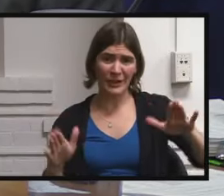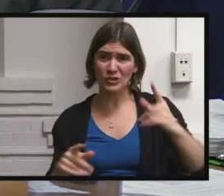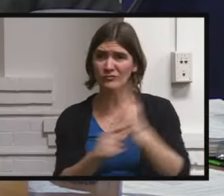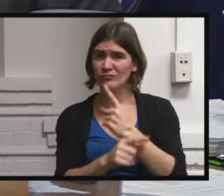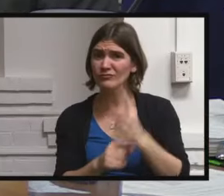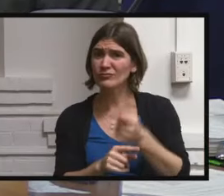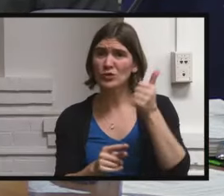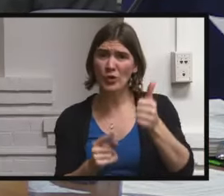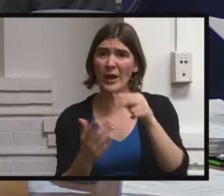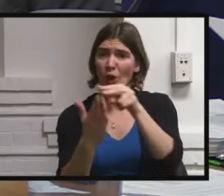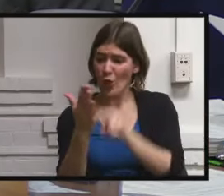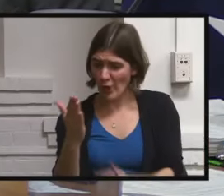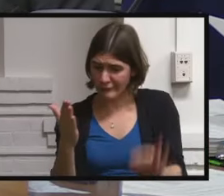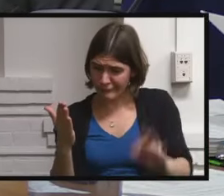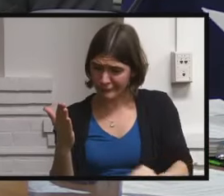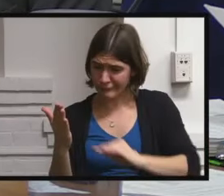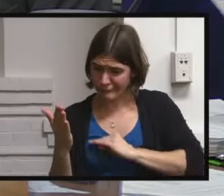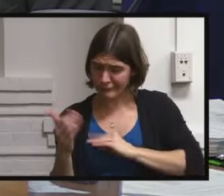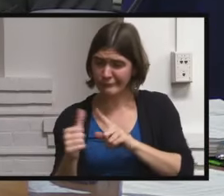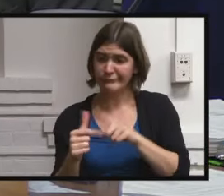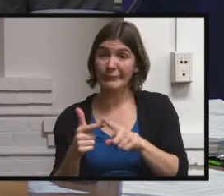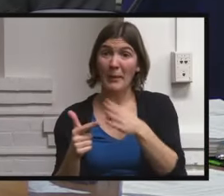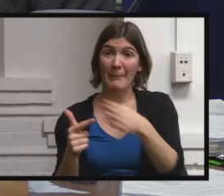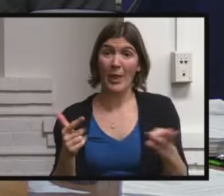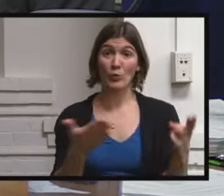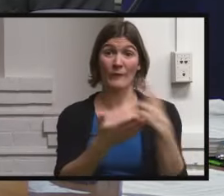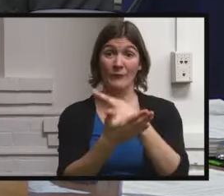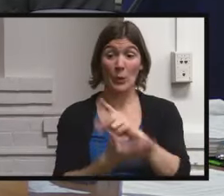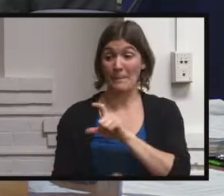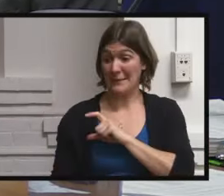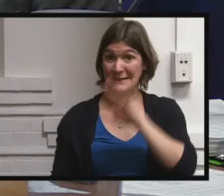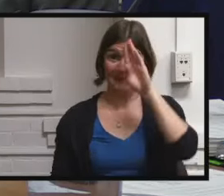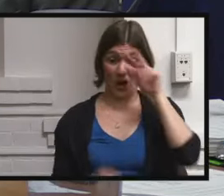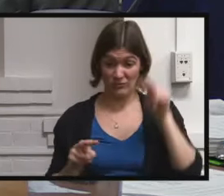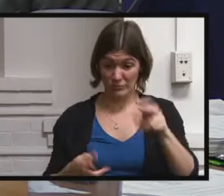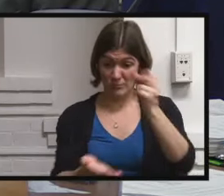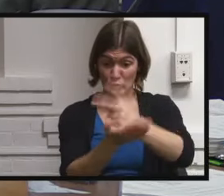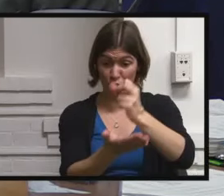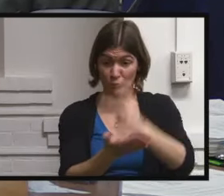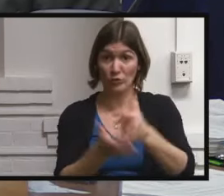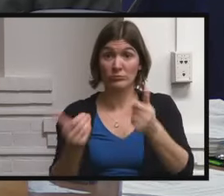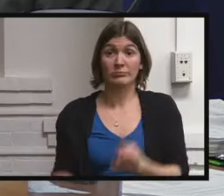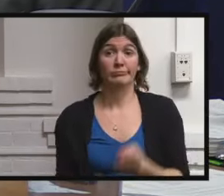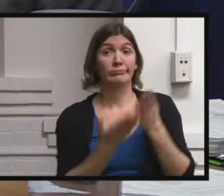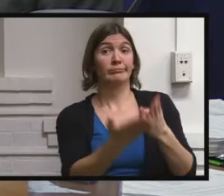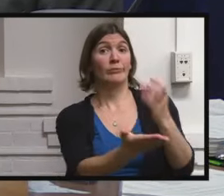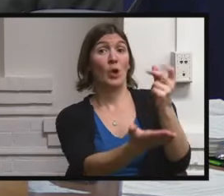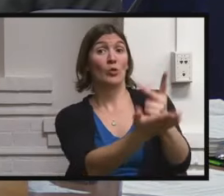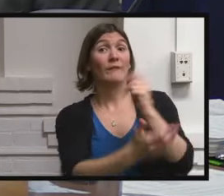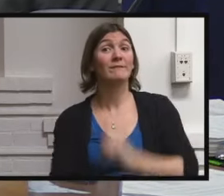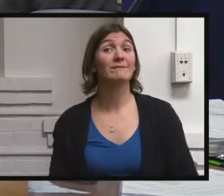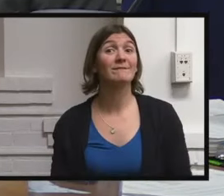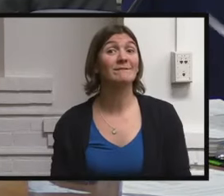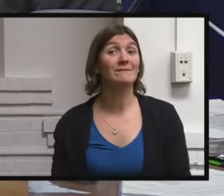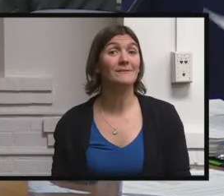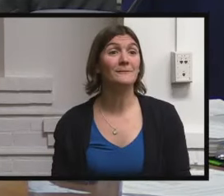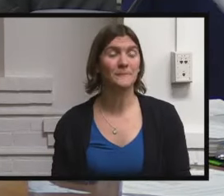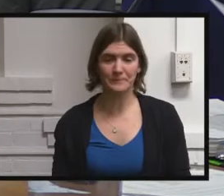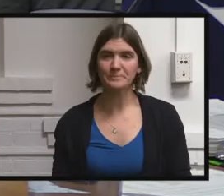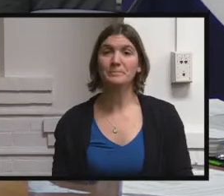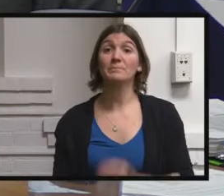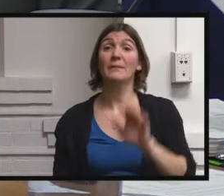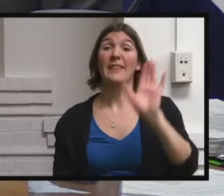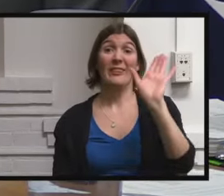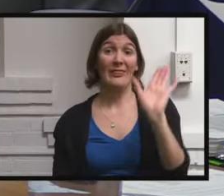proper paperwork. The plans have been reviewed by the police department and the fire department, and we recommend your approval. So this